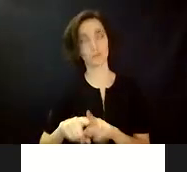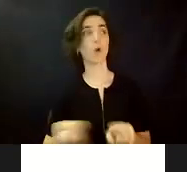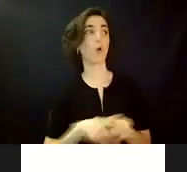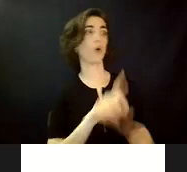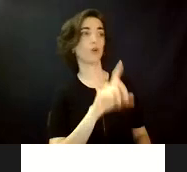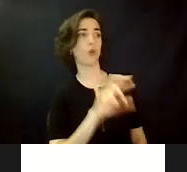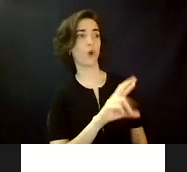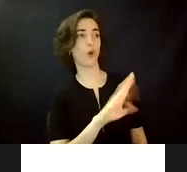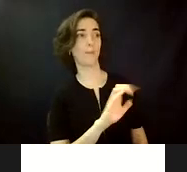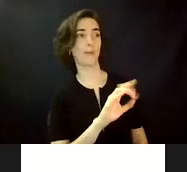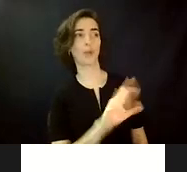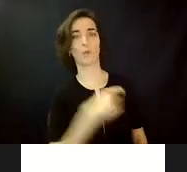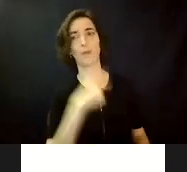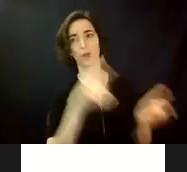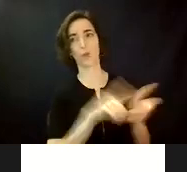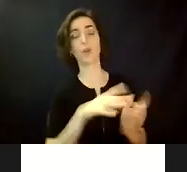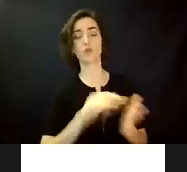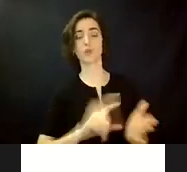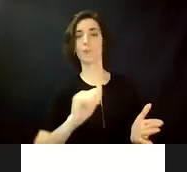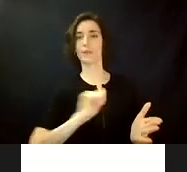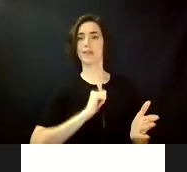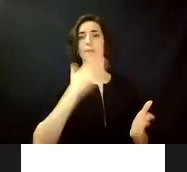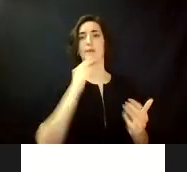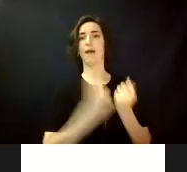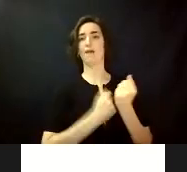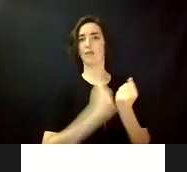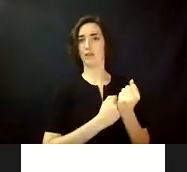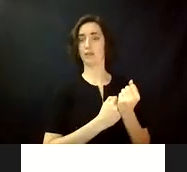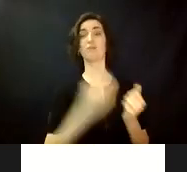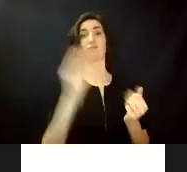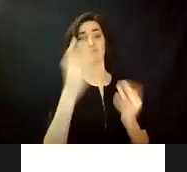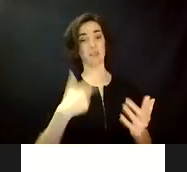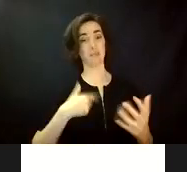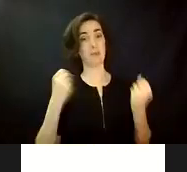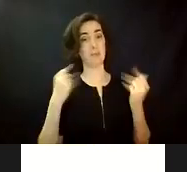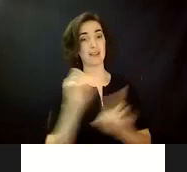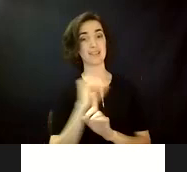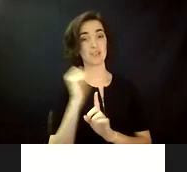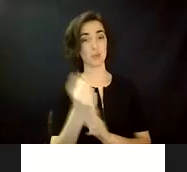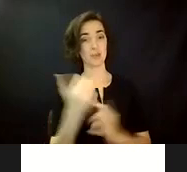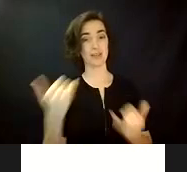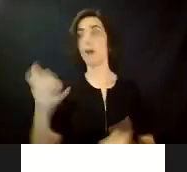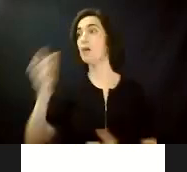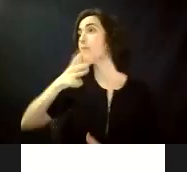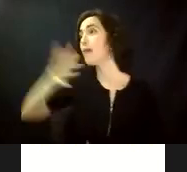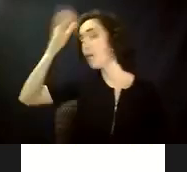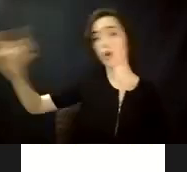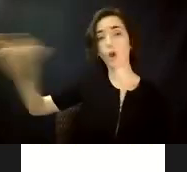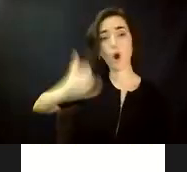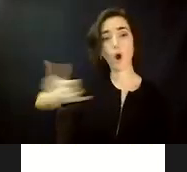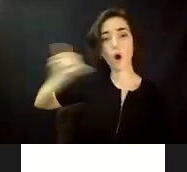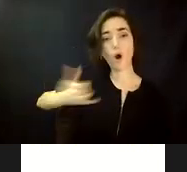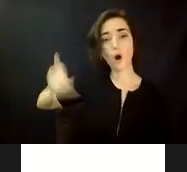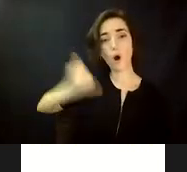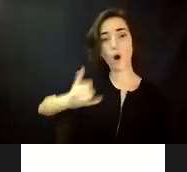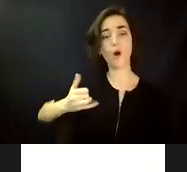need students to be better advocates for themselves. I have a lot of situations right now where parents are calling and want to